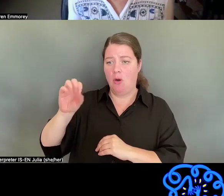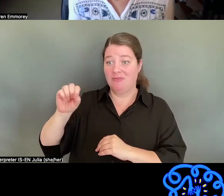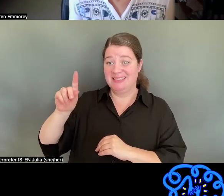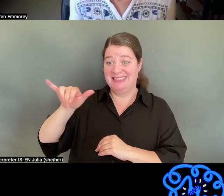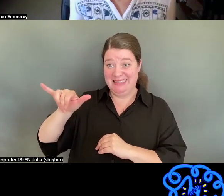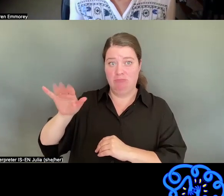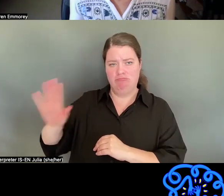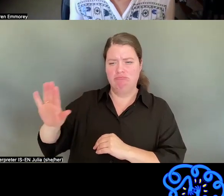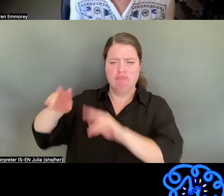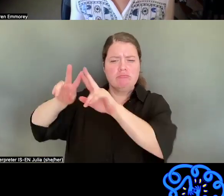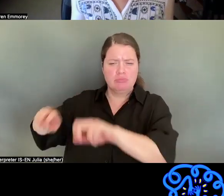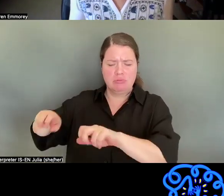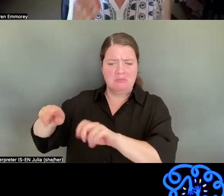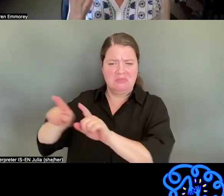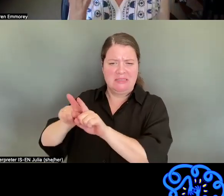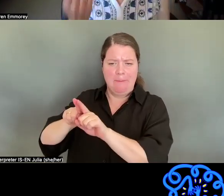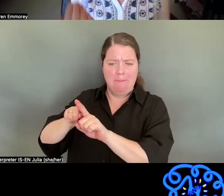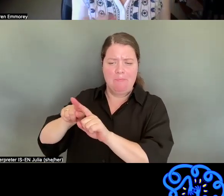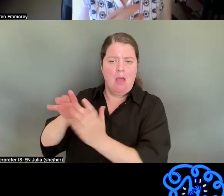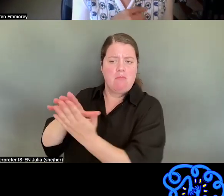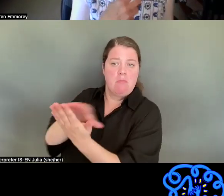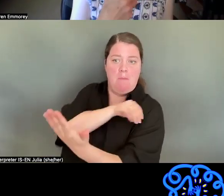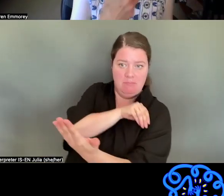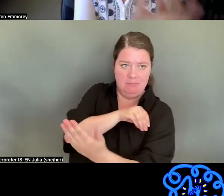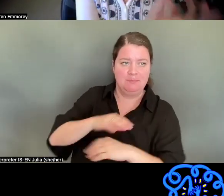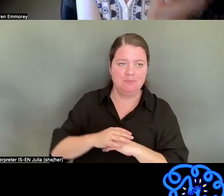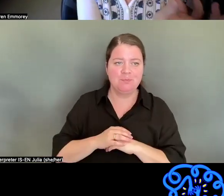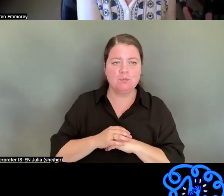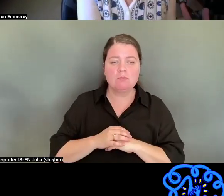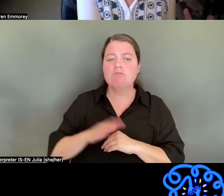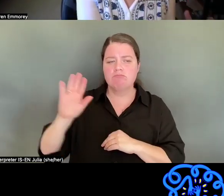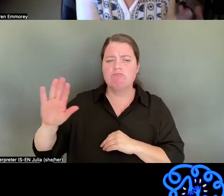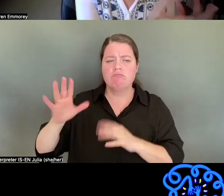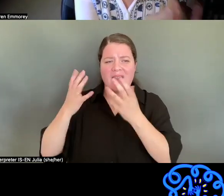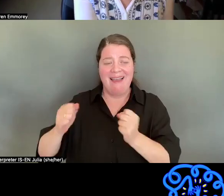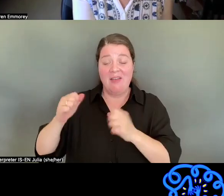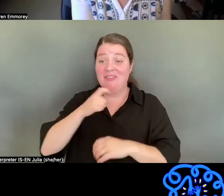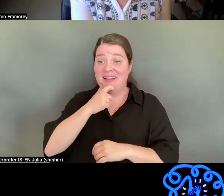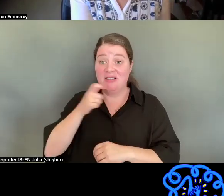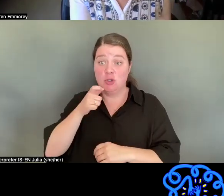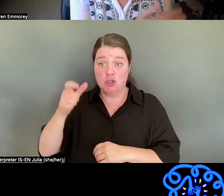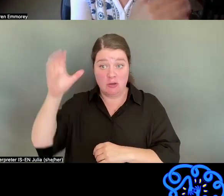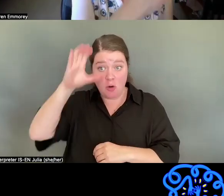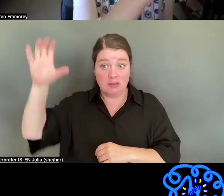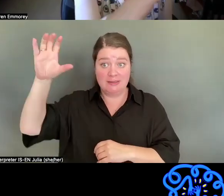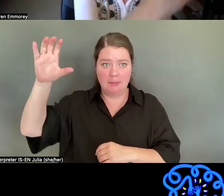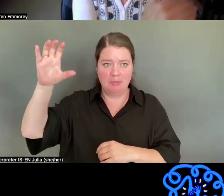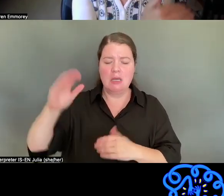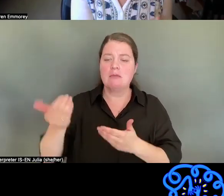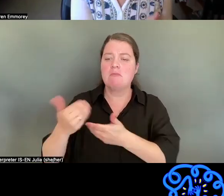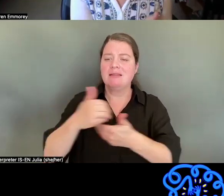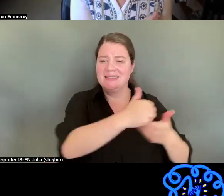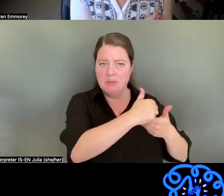norms do is they give a concept, an English word, and they ask participants to list as